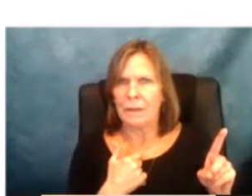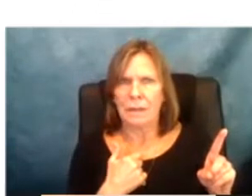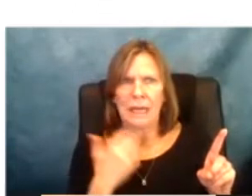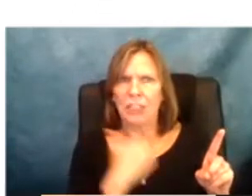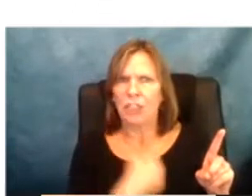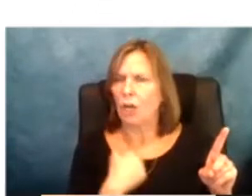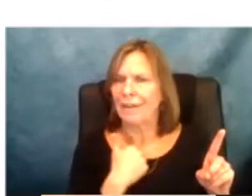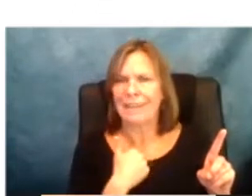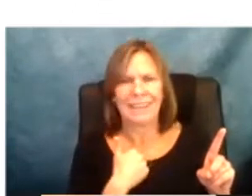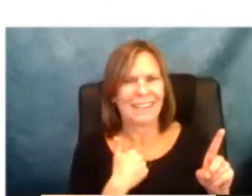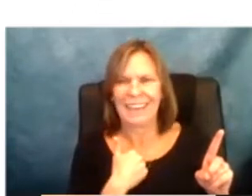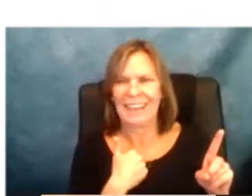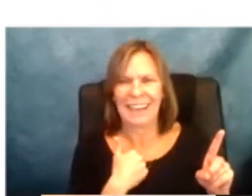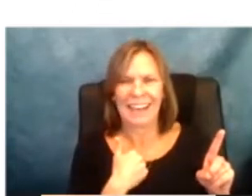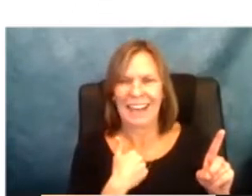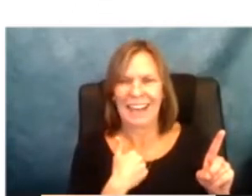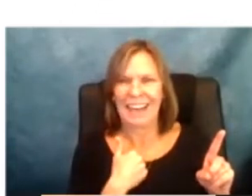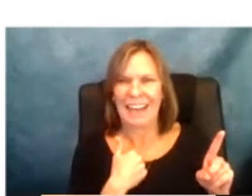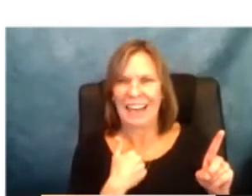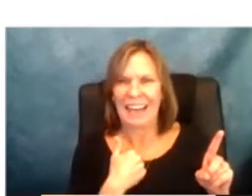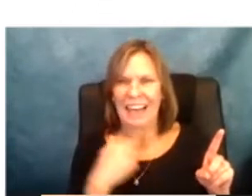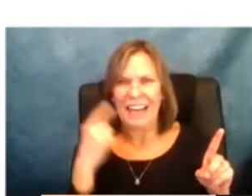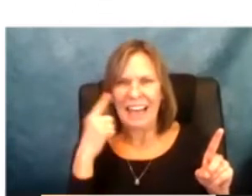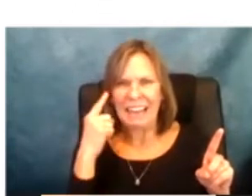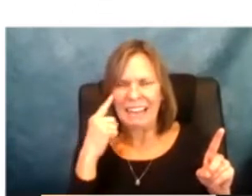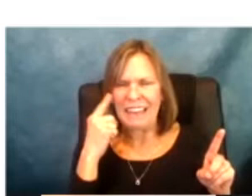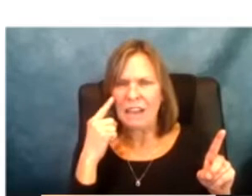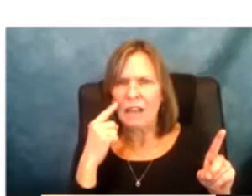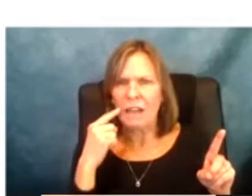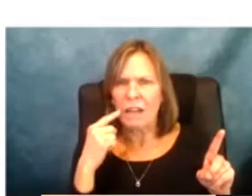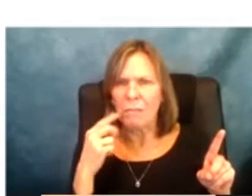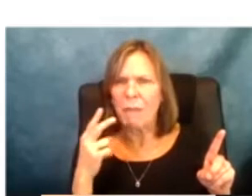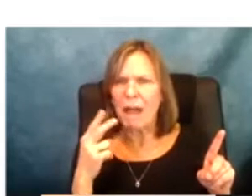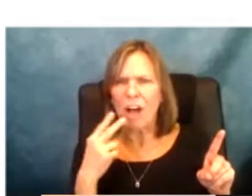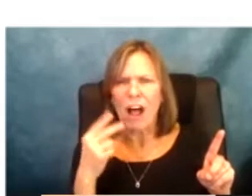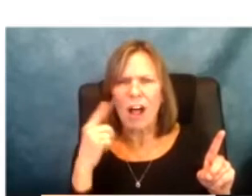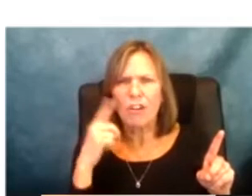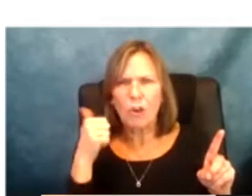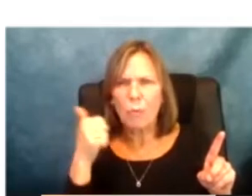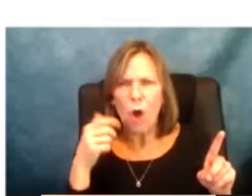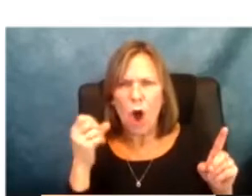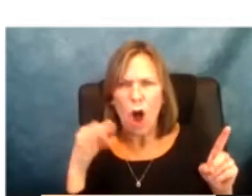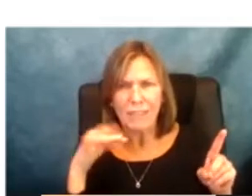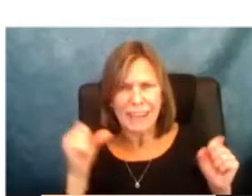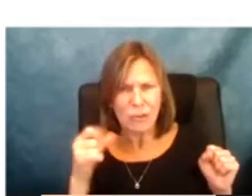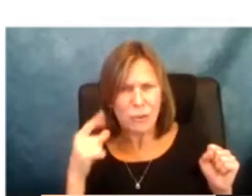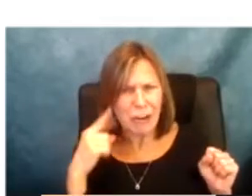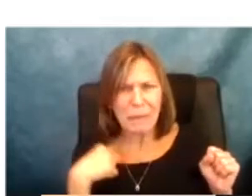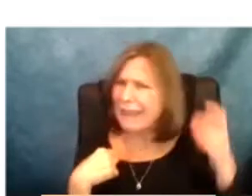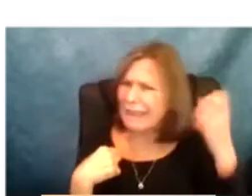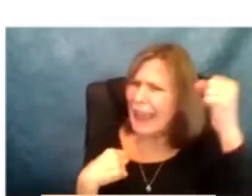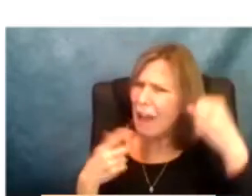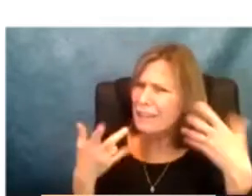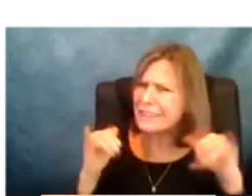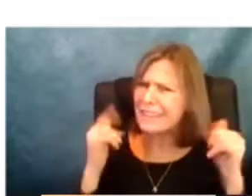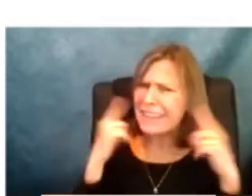sorry, I just turned off my volume, I think. Can you hear me? Okay. We can hear you. Great. Or I turned